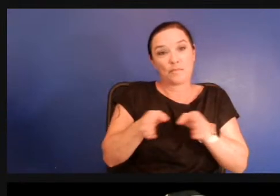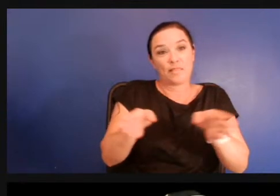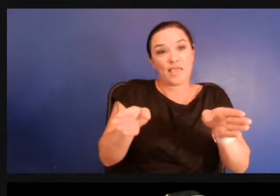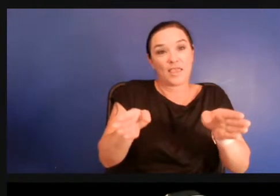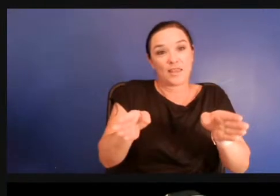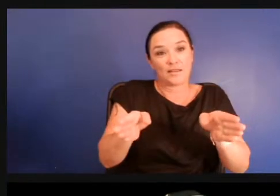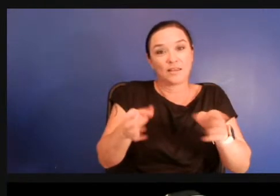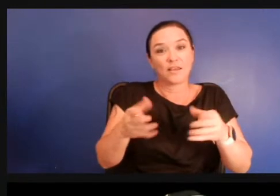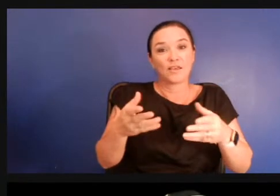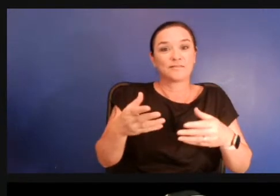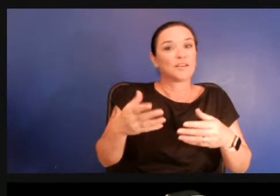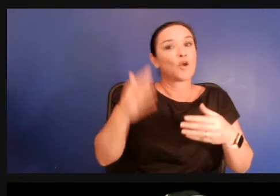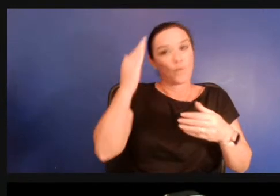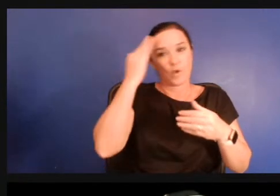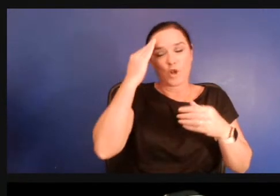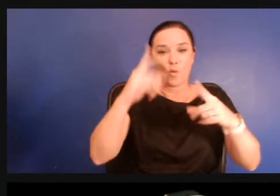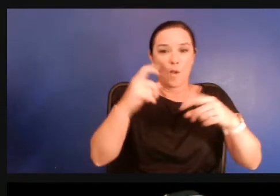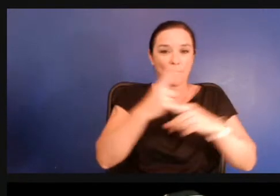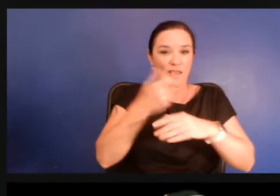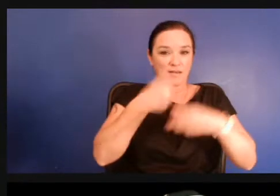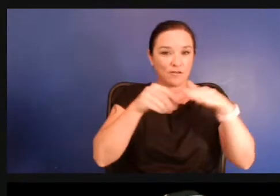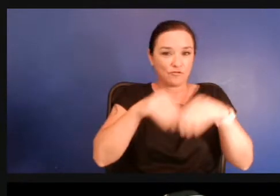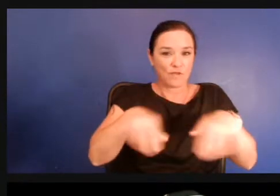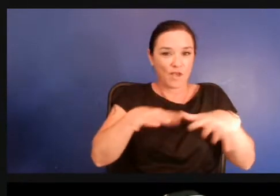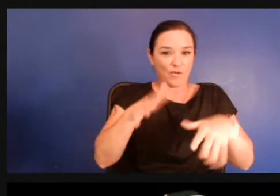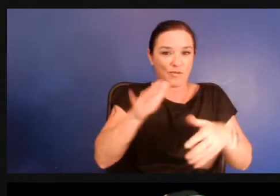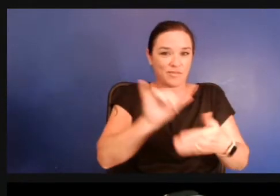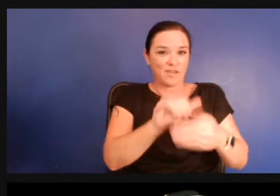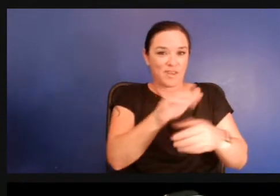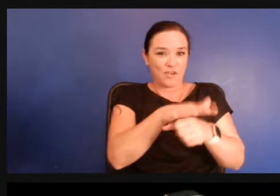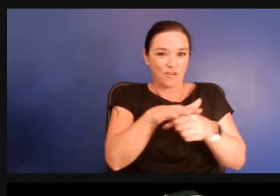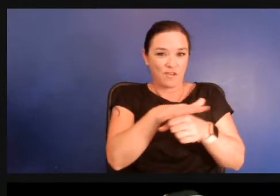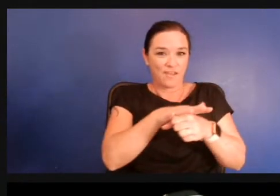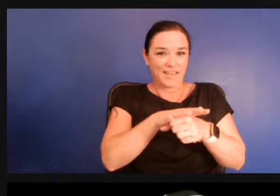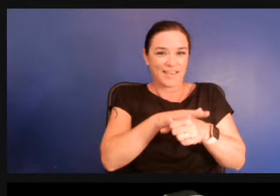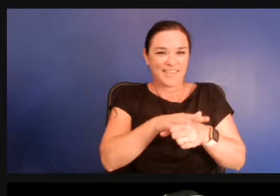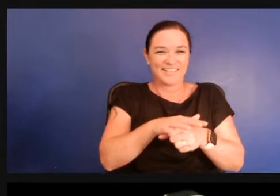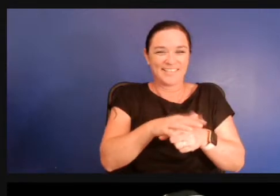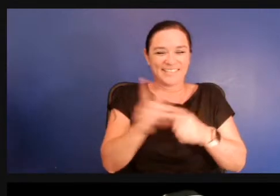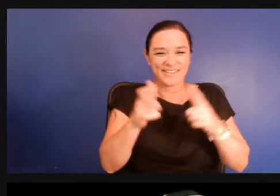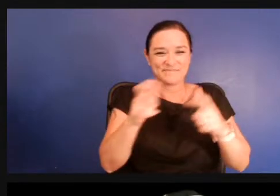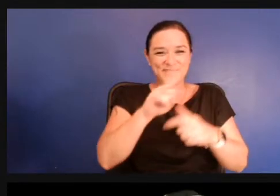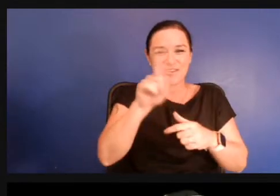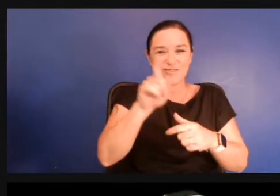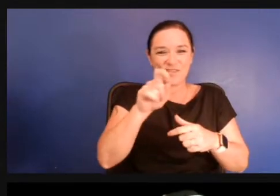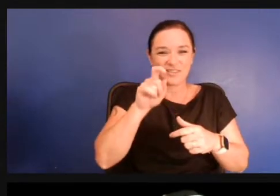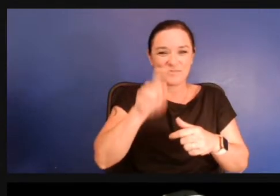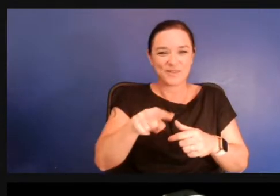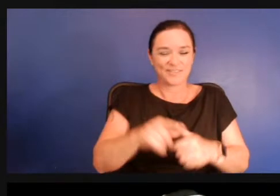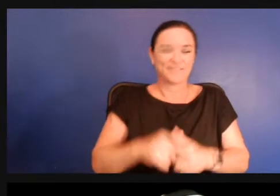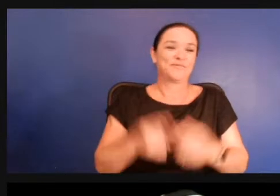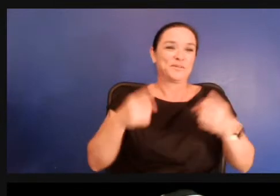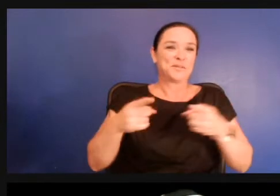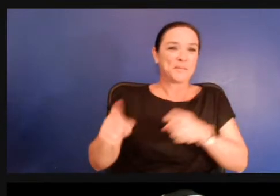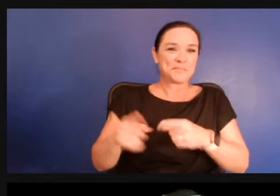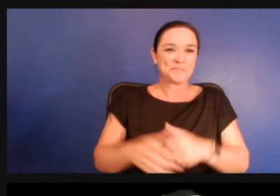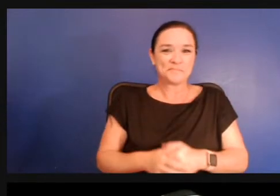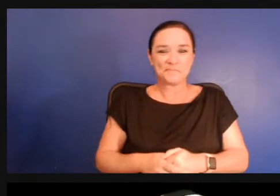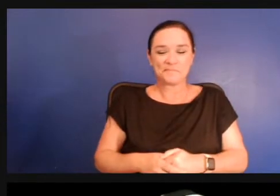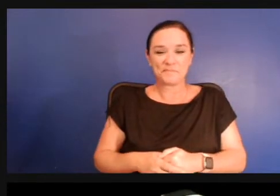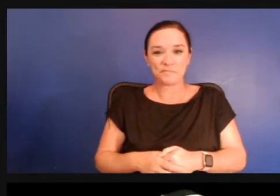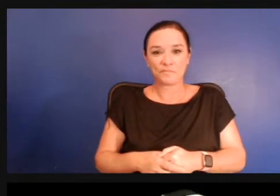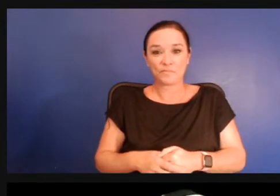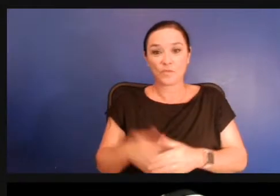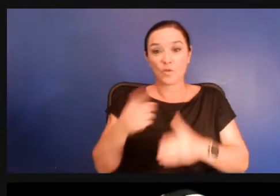know it's complex in this area. So really, it's all a big question mark of what's going on down in there. What we